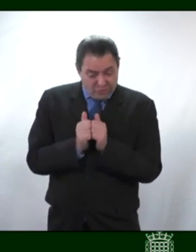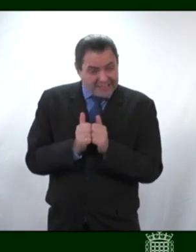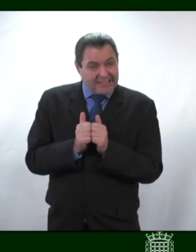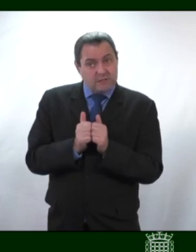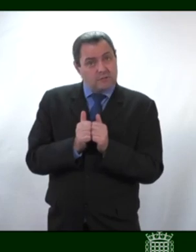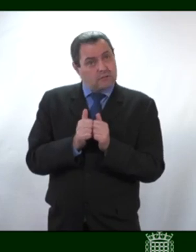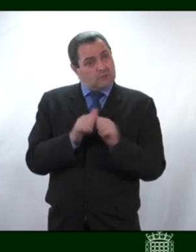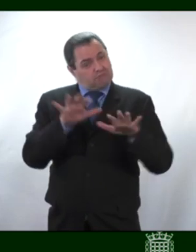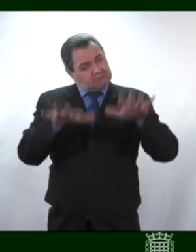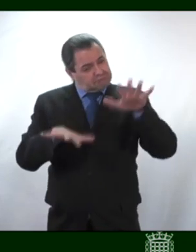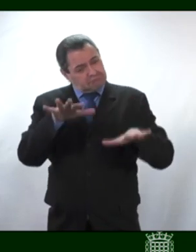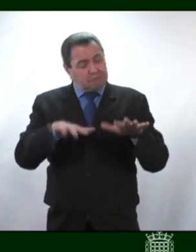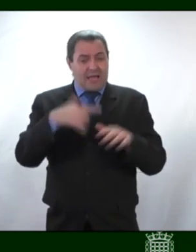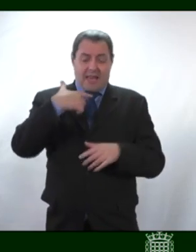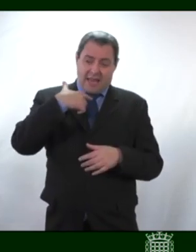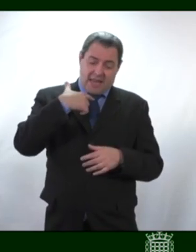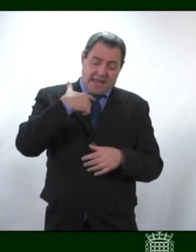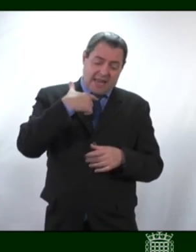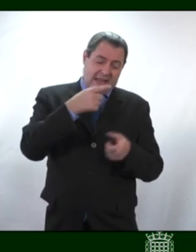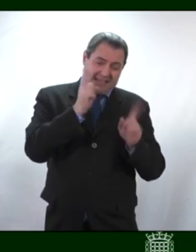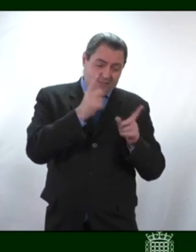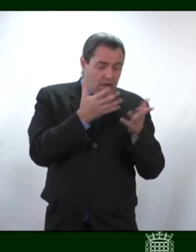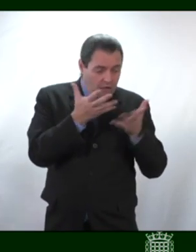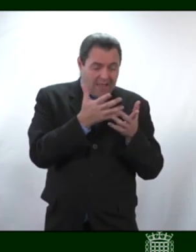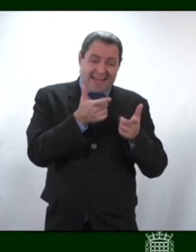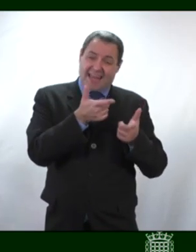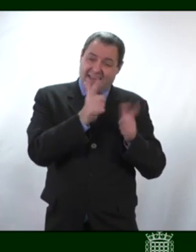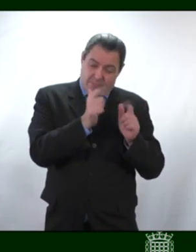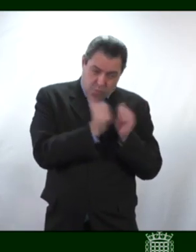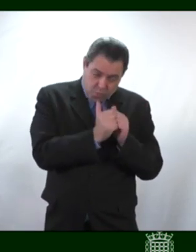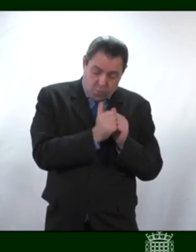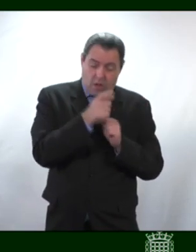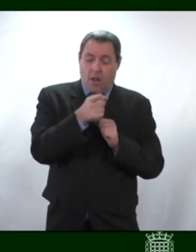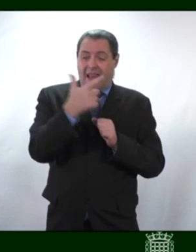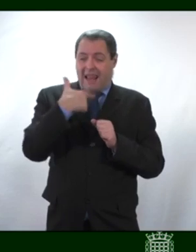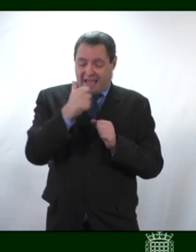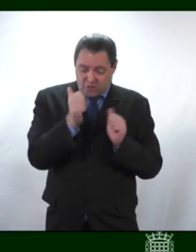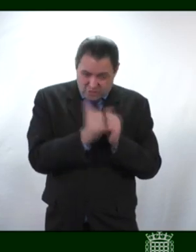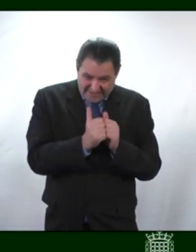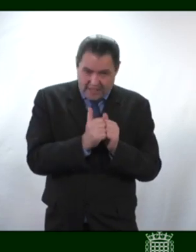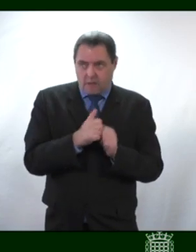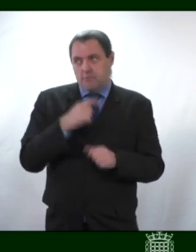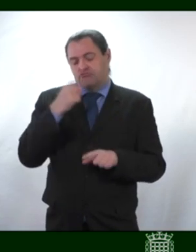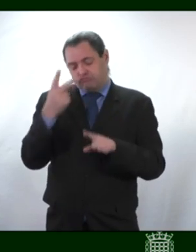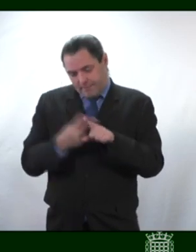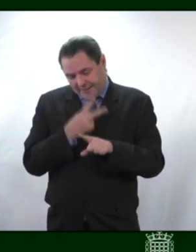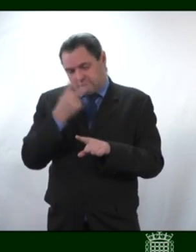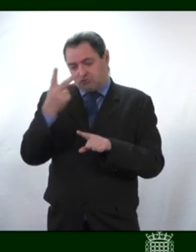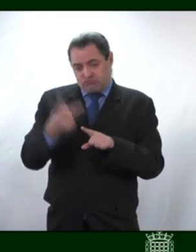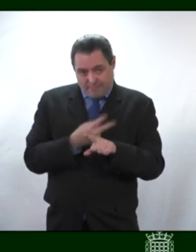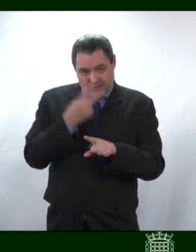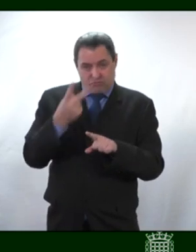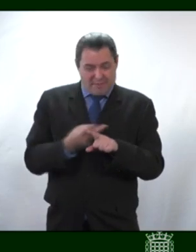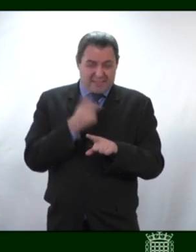proportionate to the deal that had been agreed with leaders in Liverpool and in Lancashire. And I know I keep repeating this point, but it is absolutely